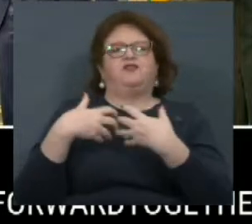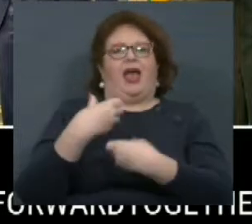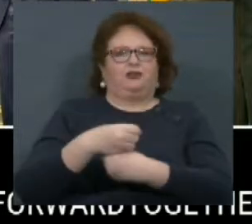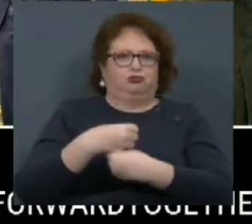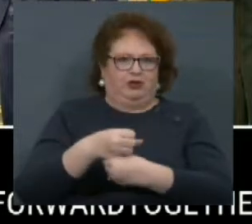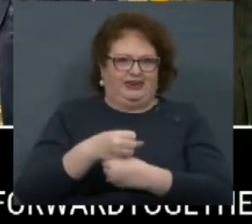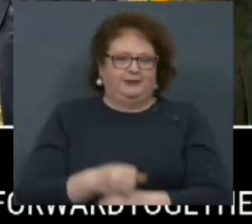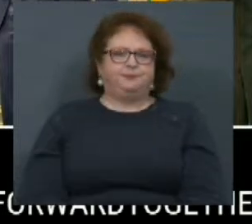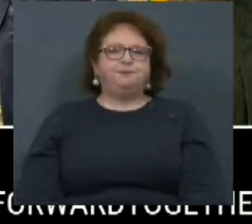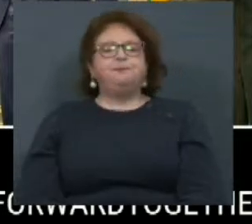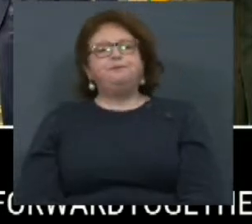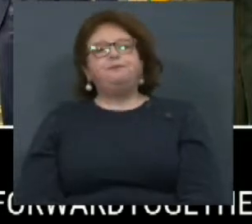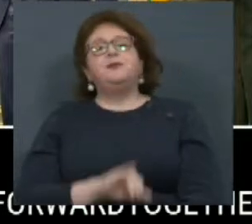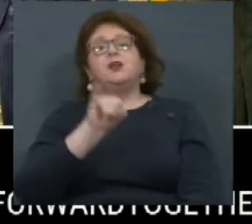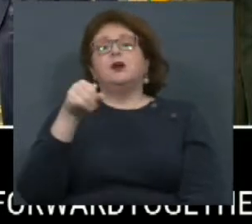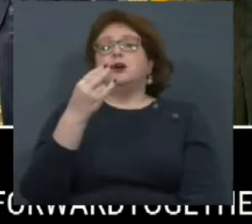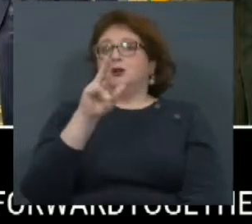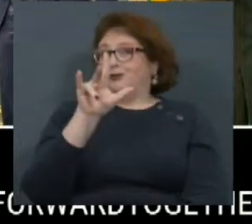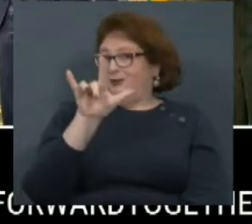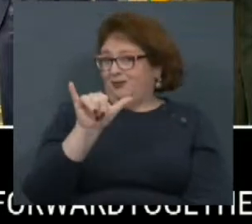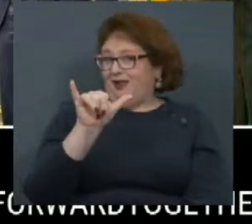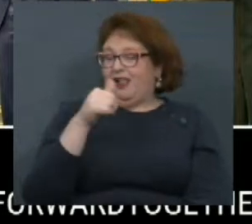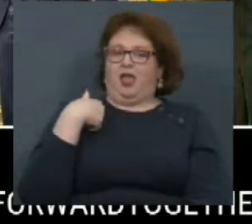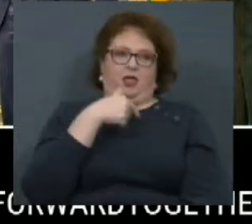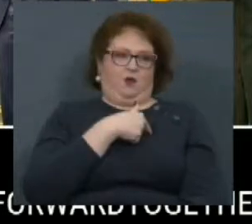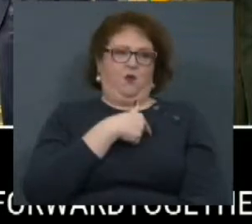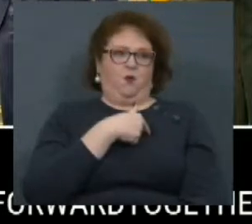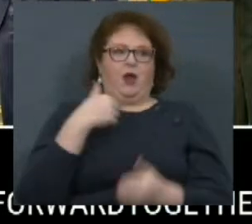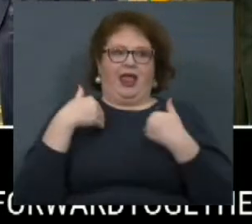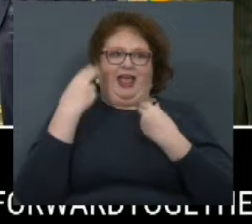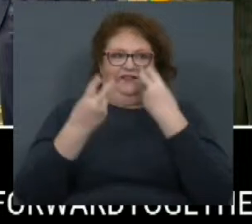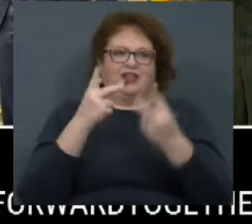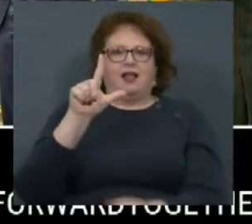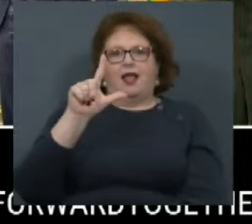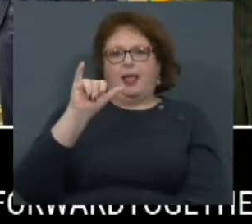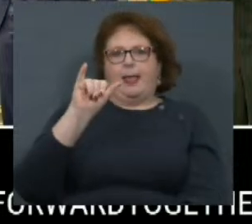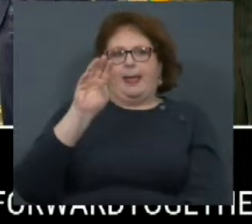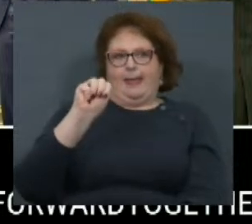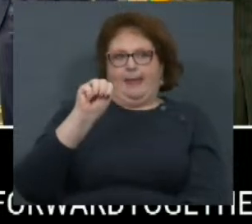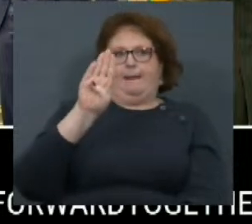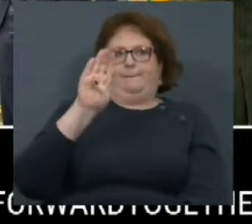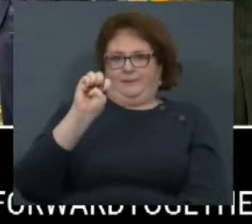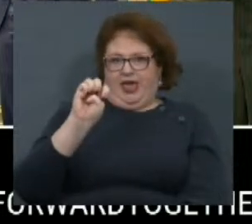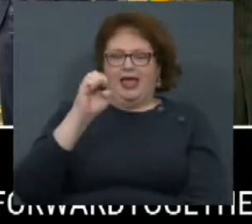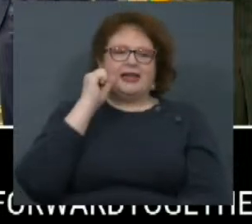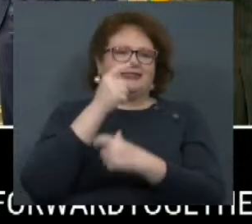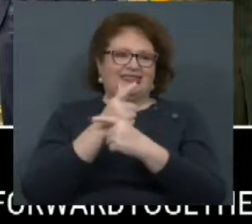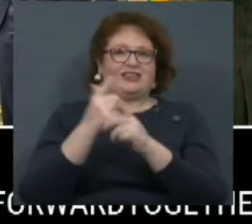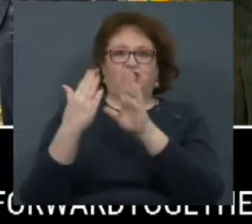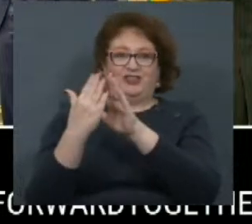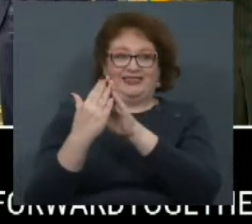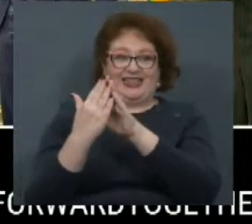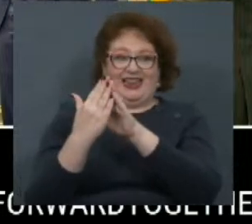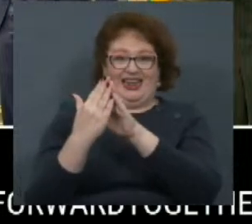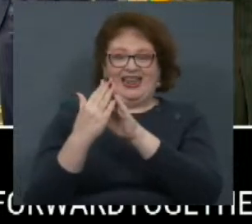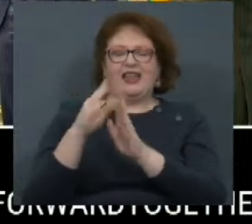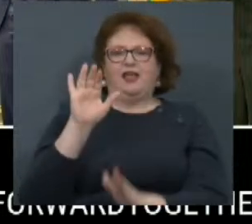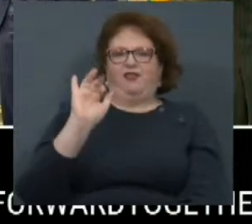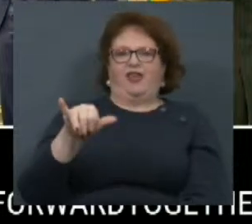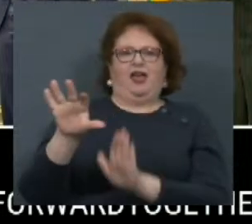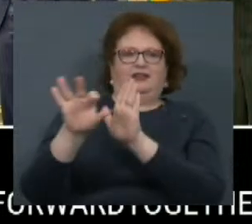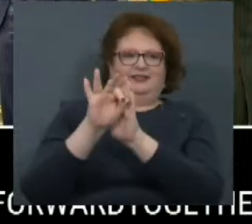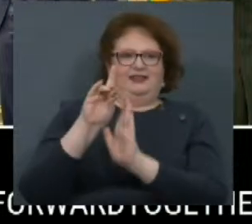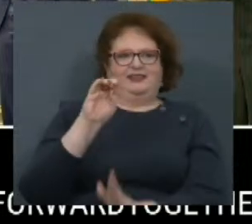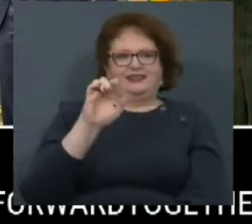In July, we had a visit with the Limbey Sister Cities delegation. We're exploring potential opportunities